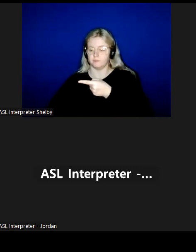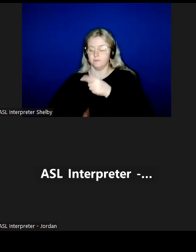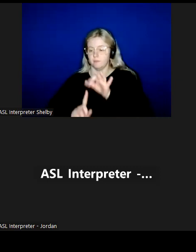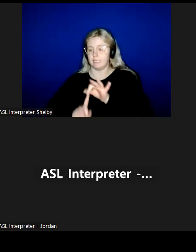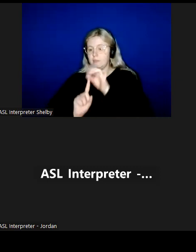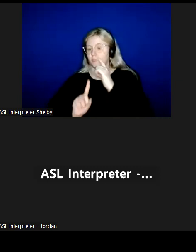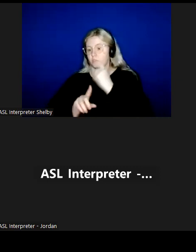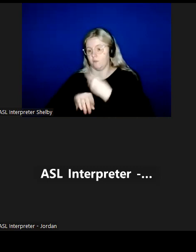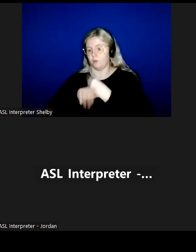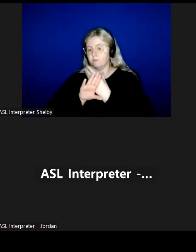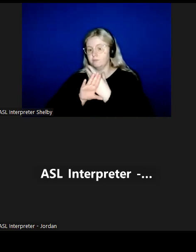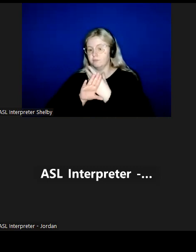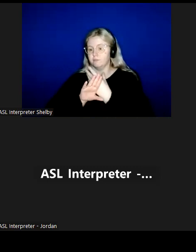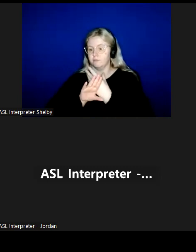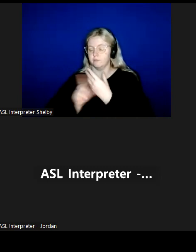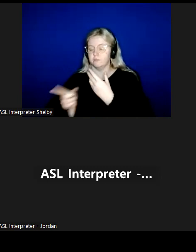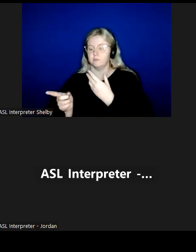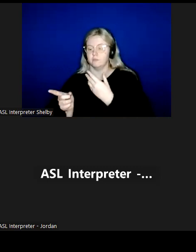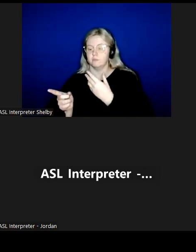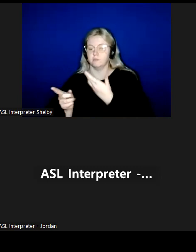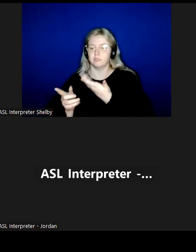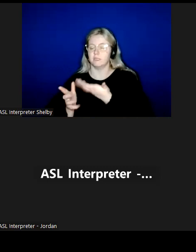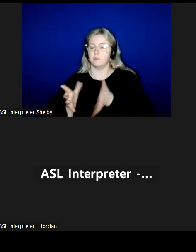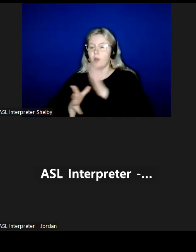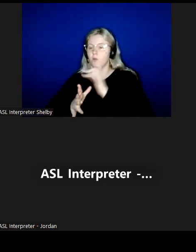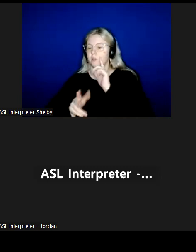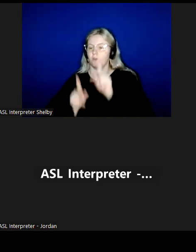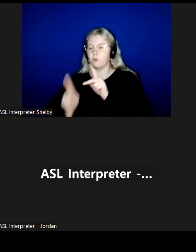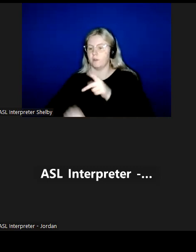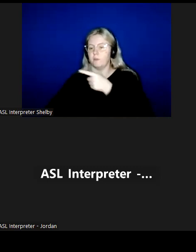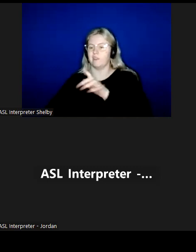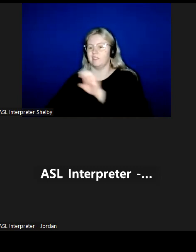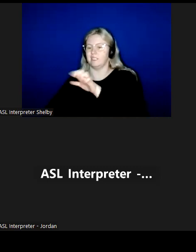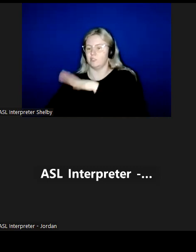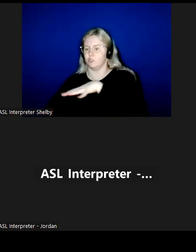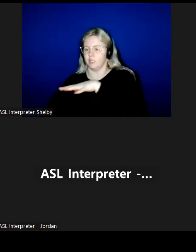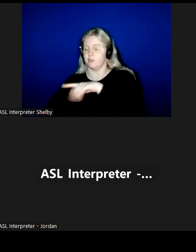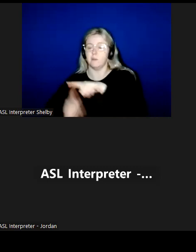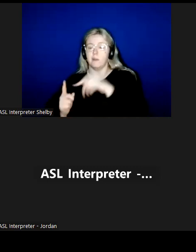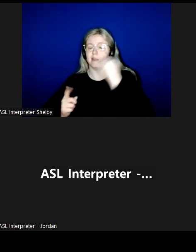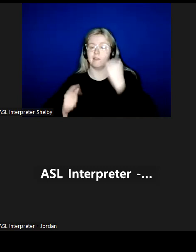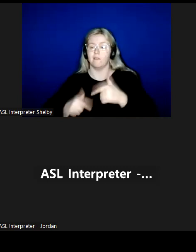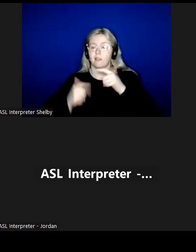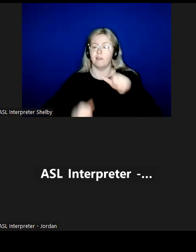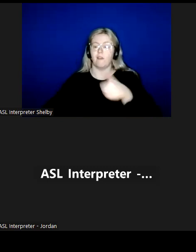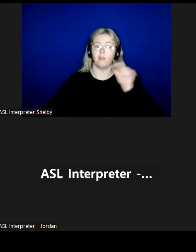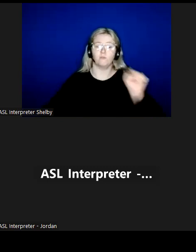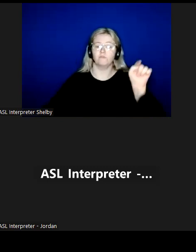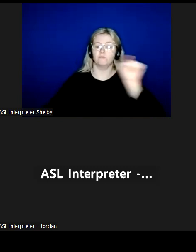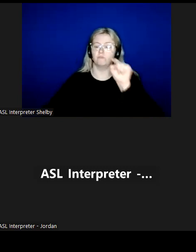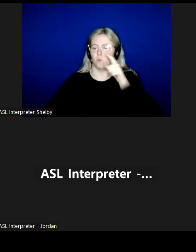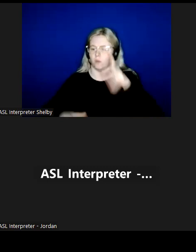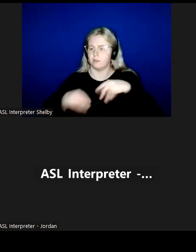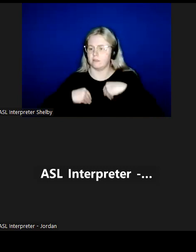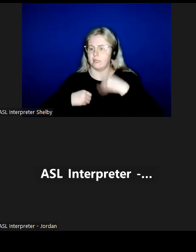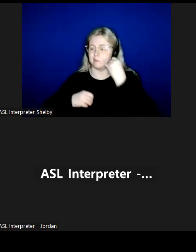to have a priority for those in the Eastern region, but we do accept people, if we can't get a full